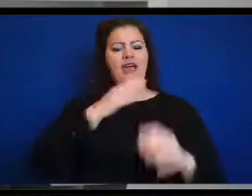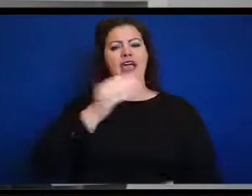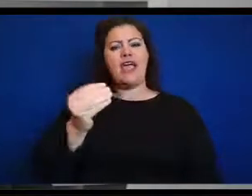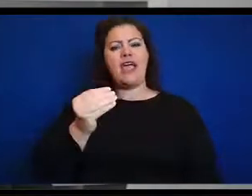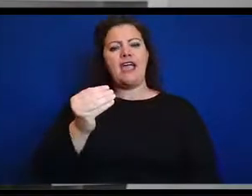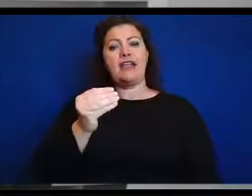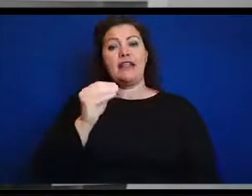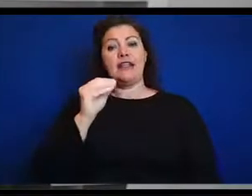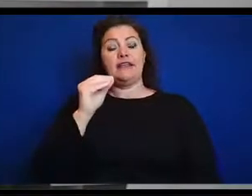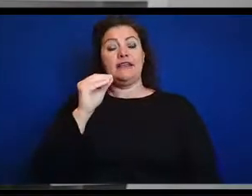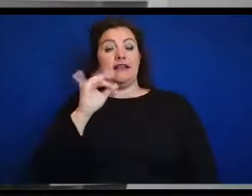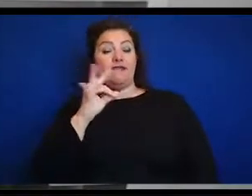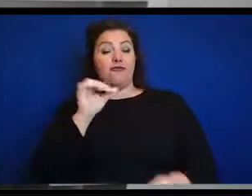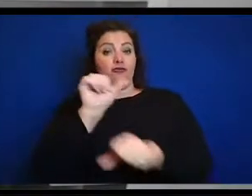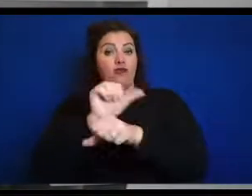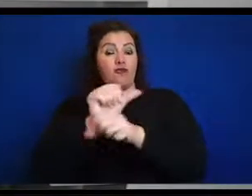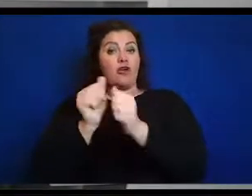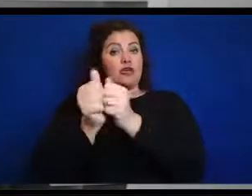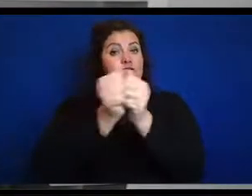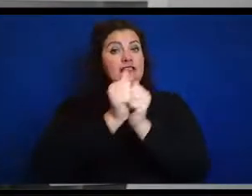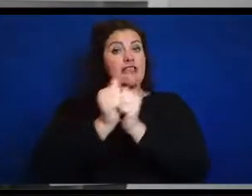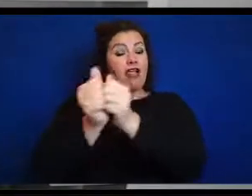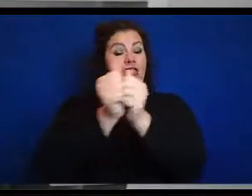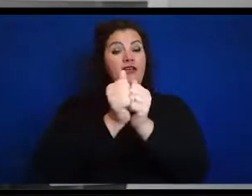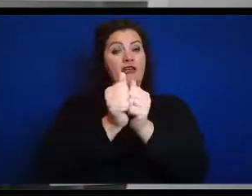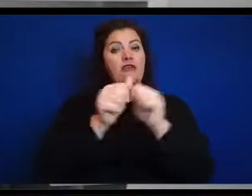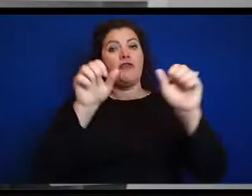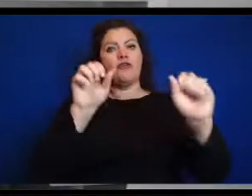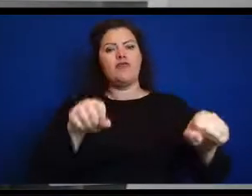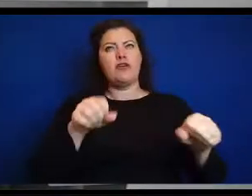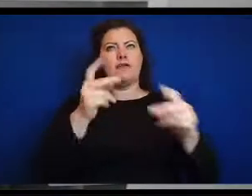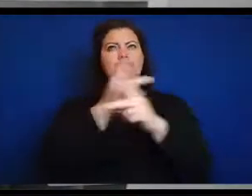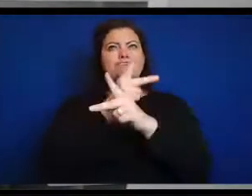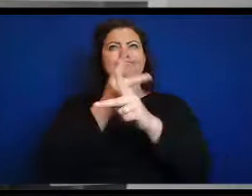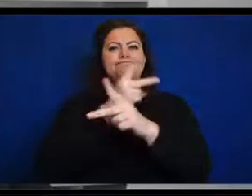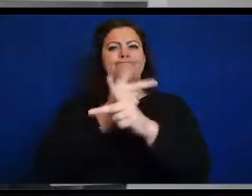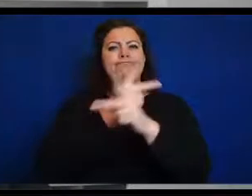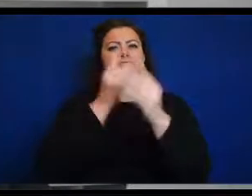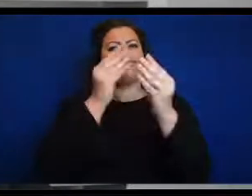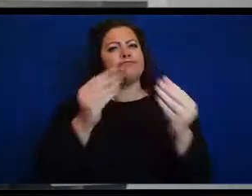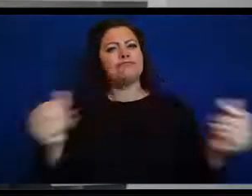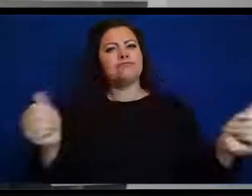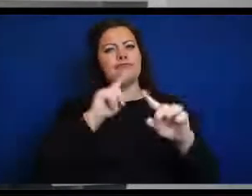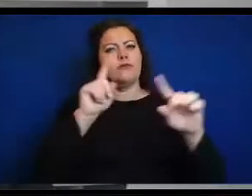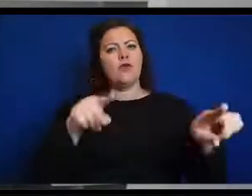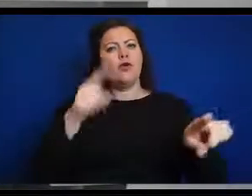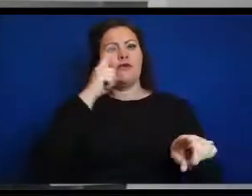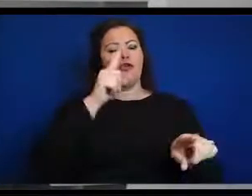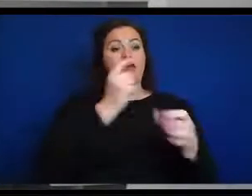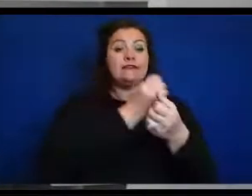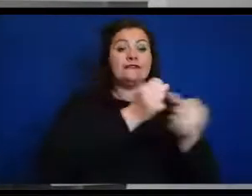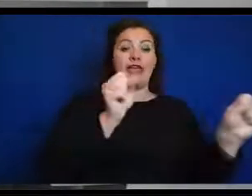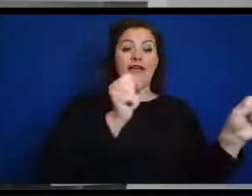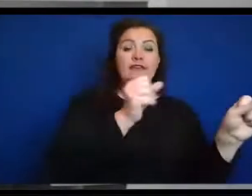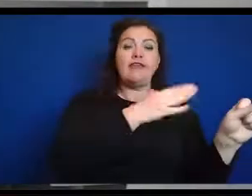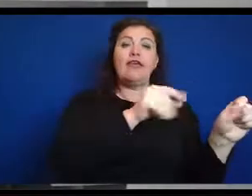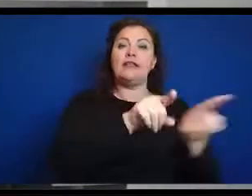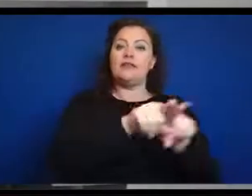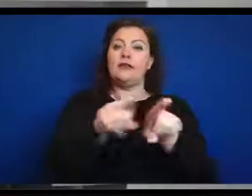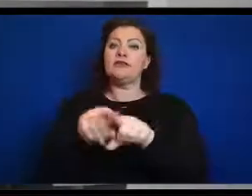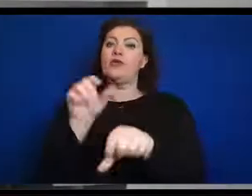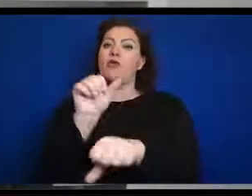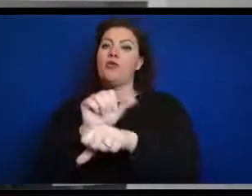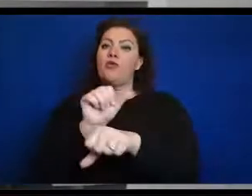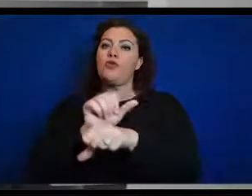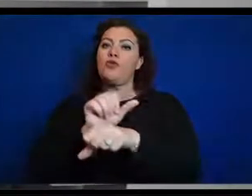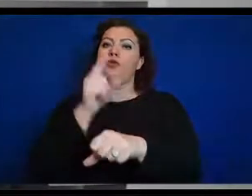by working together, we can come to solutions that work to promote safety, but at the same time, work for